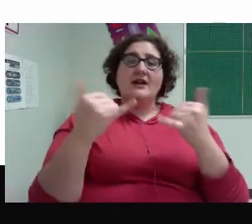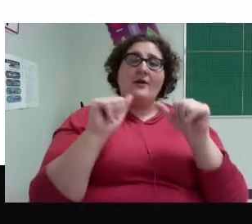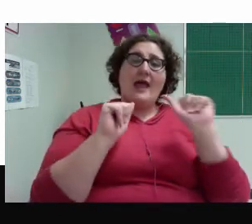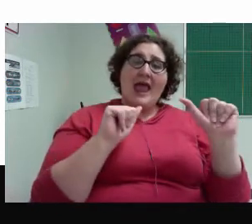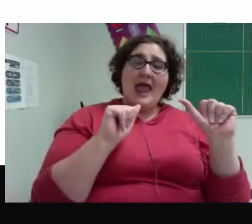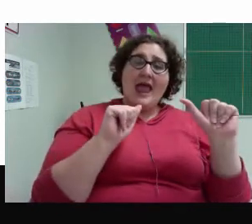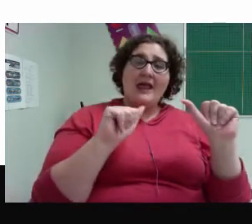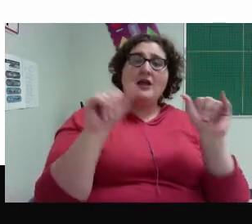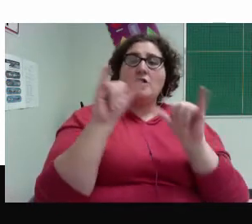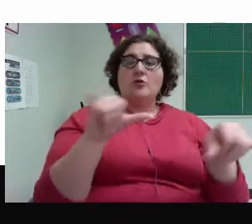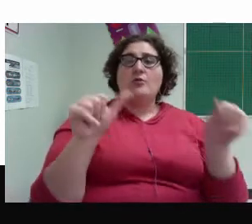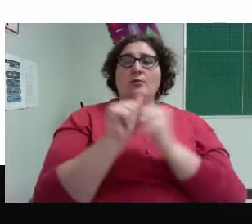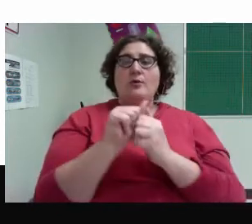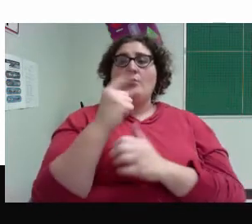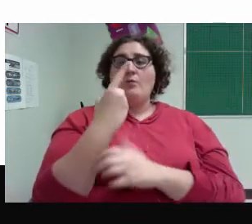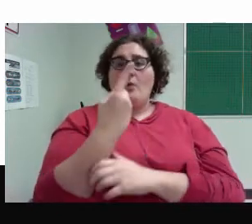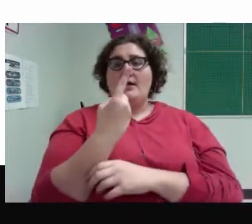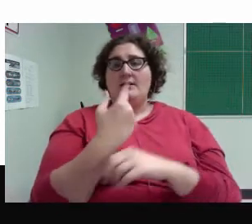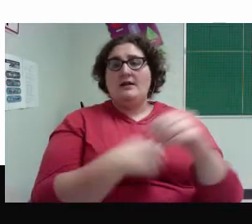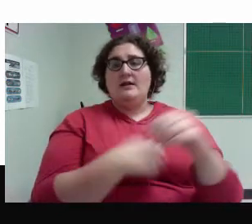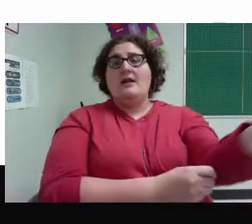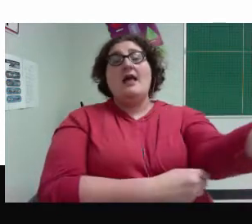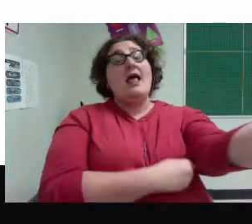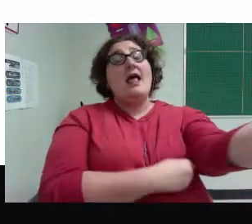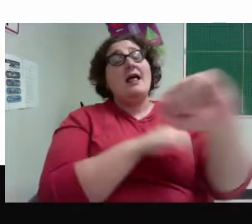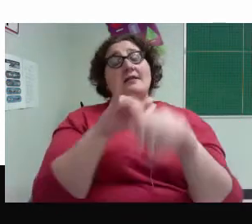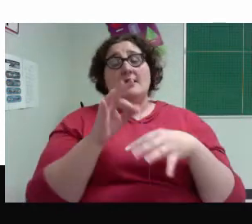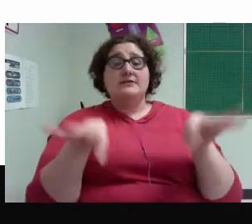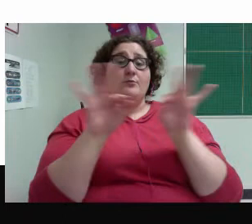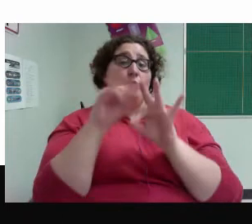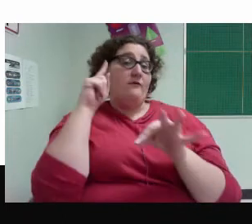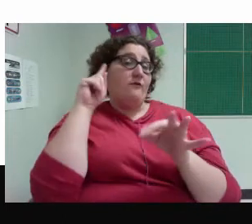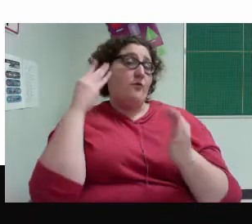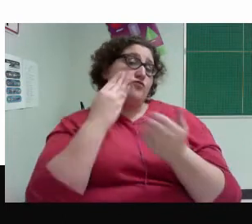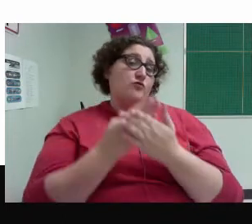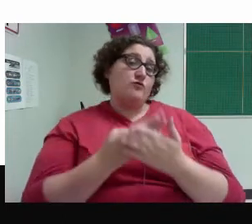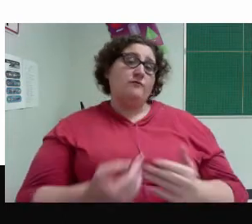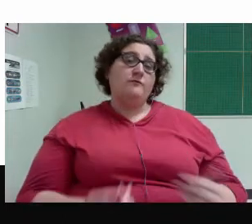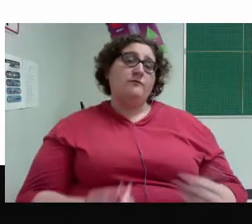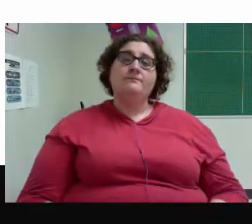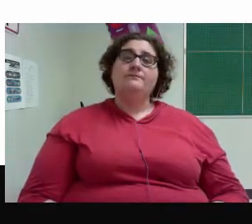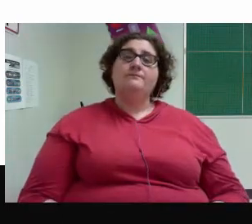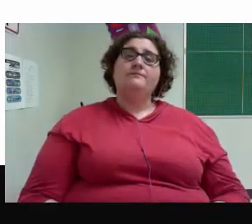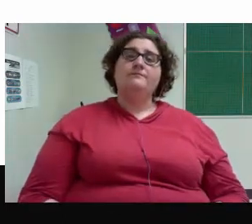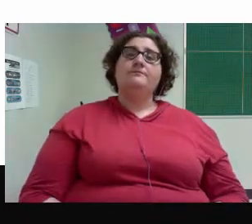angle A, is going to be congruent to angle 1. And that's going to be important to our proof.